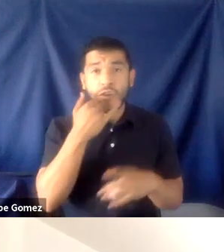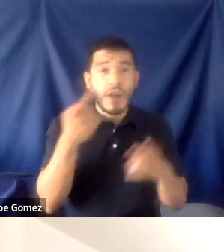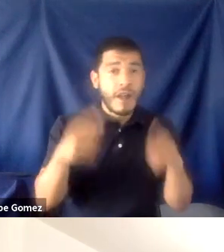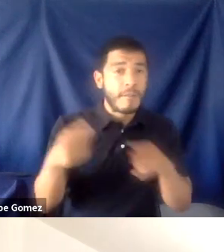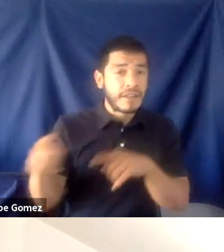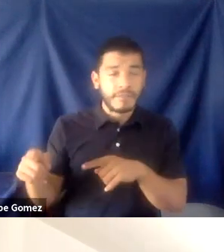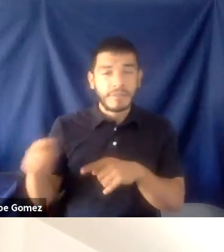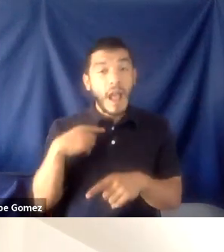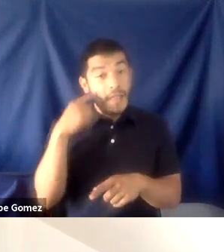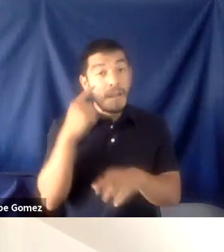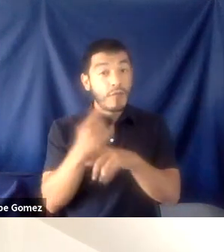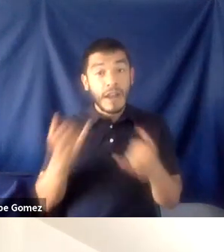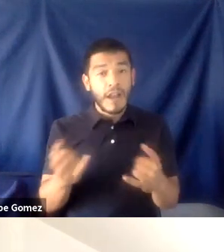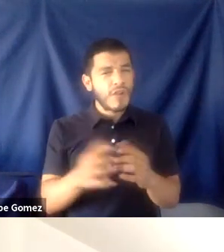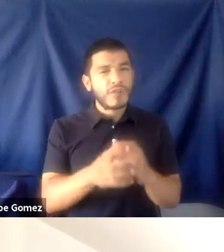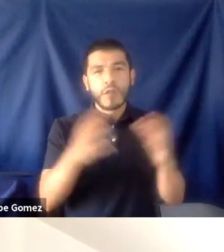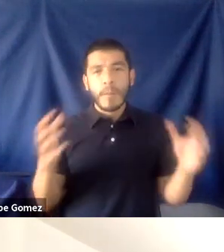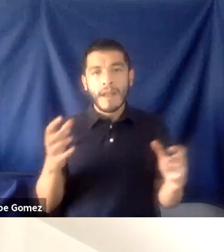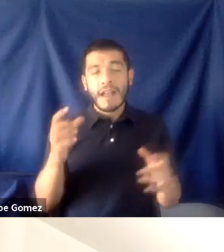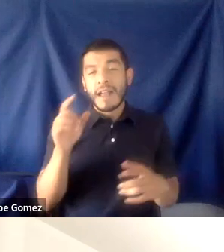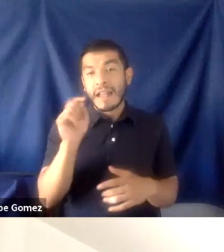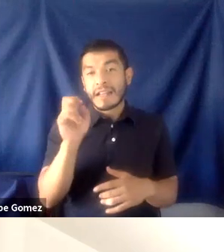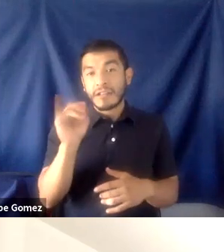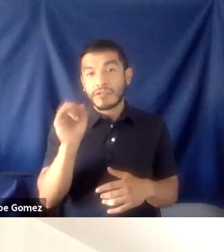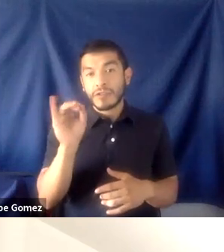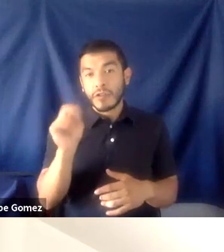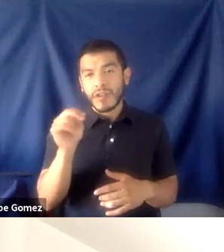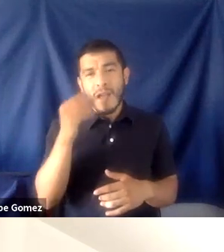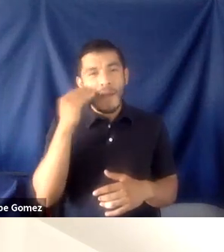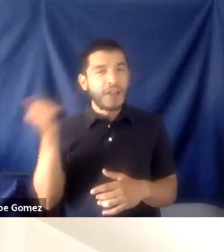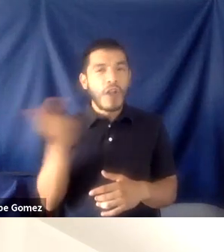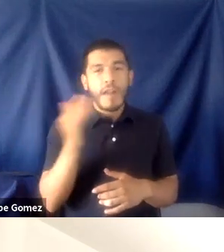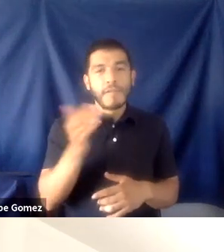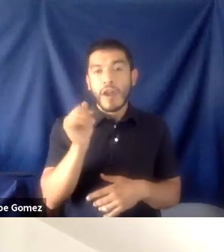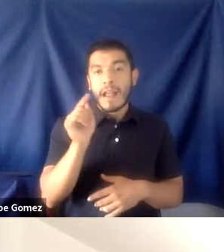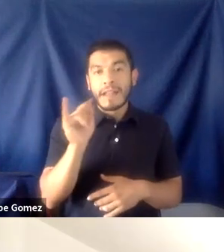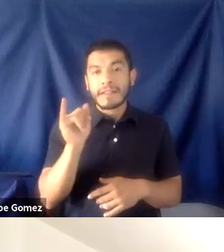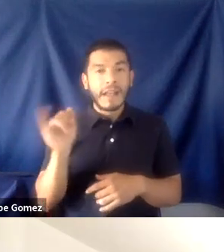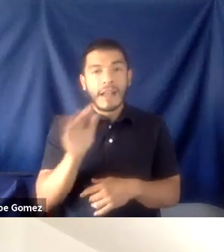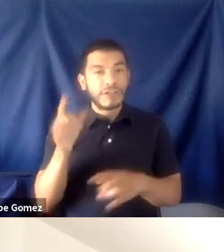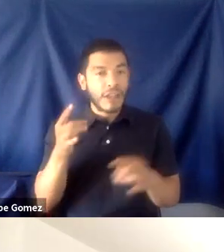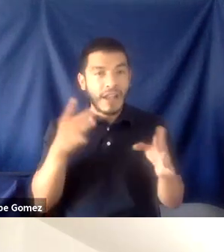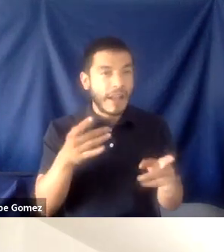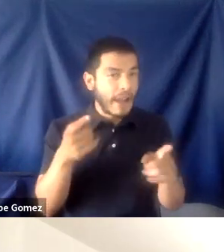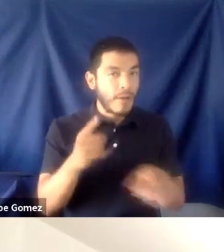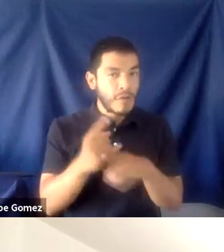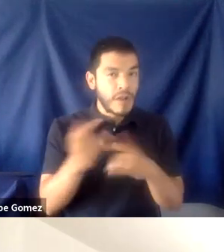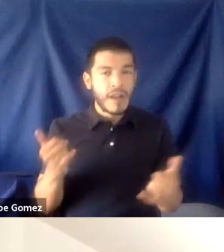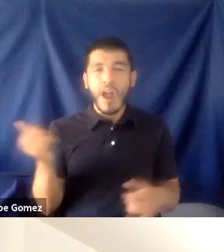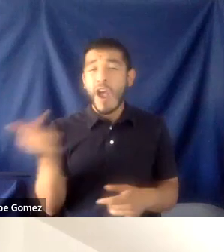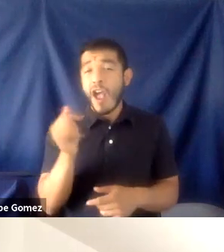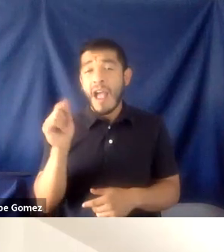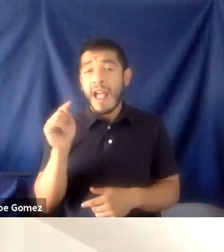right now there's so much tension because of all of the anti-Asian hate happening, all the anti-Black